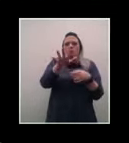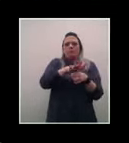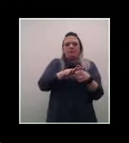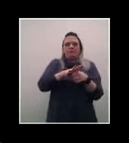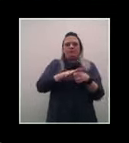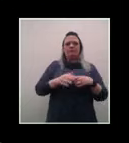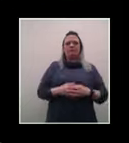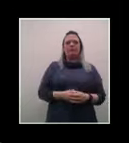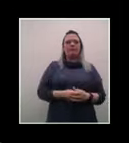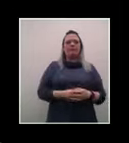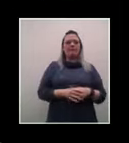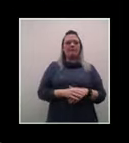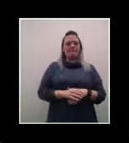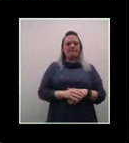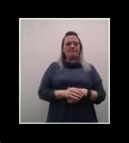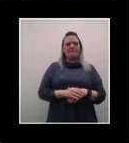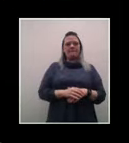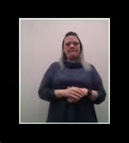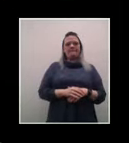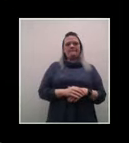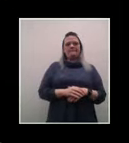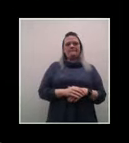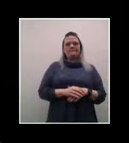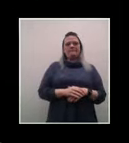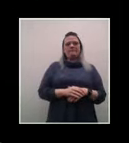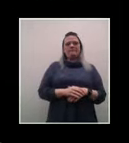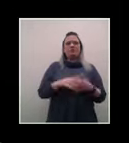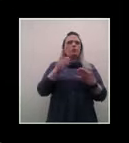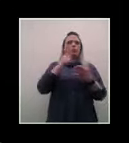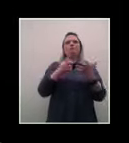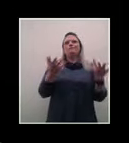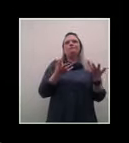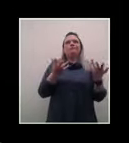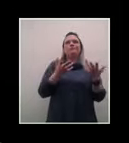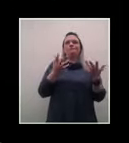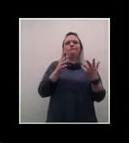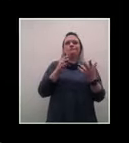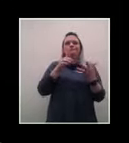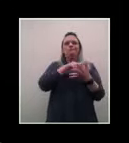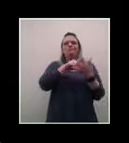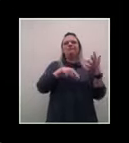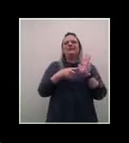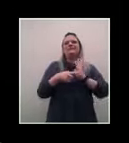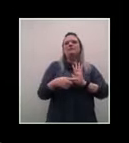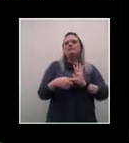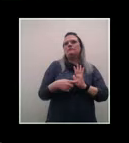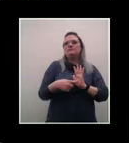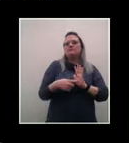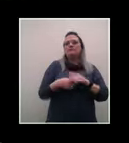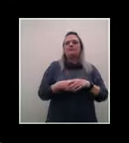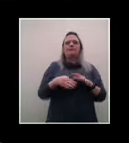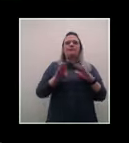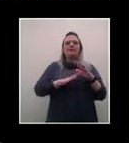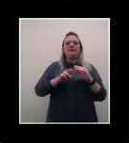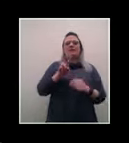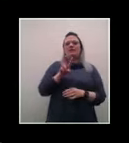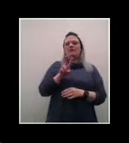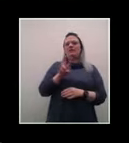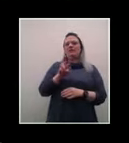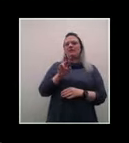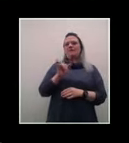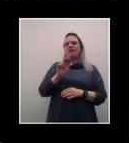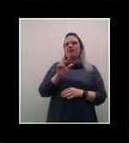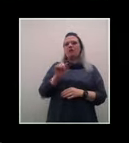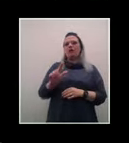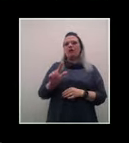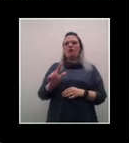Next. And so what are these symptoms of COVID-19? You know, it's basically a viral illness if you